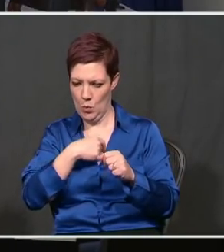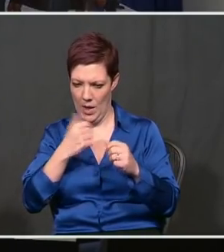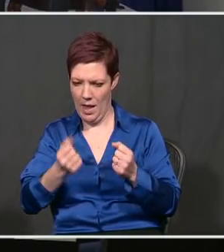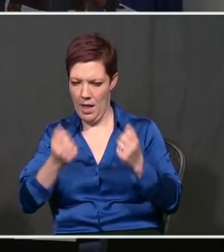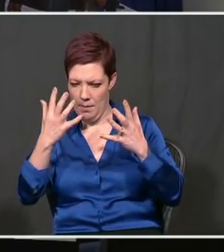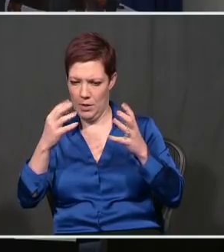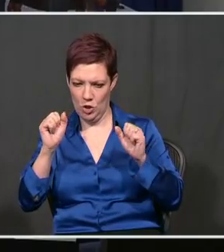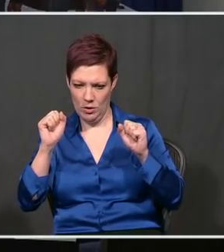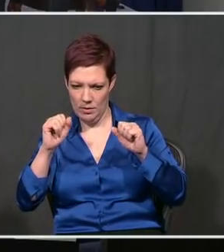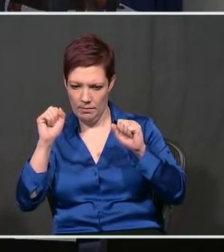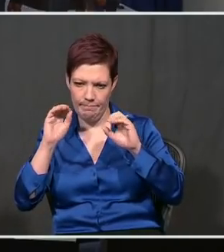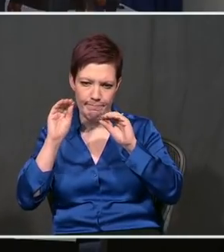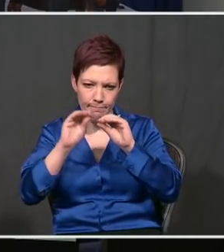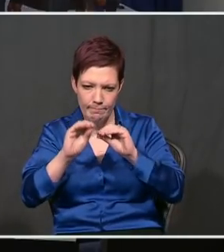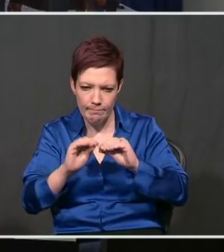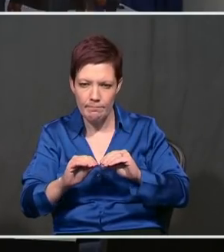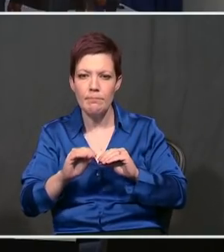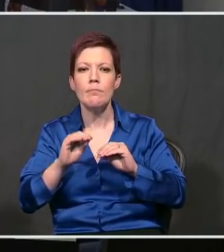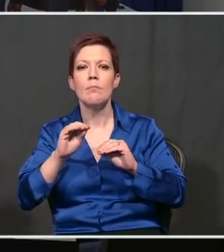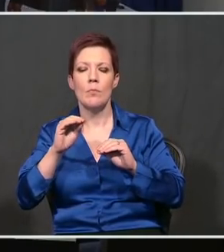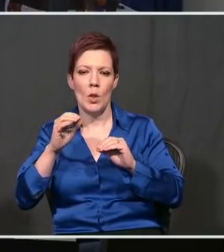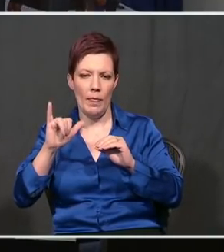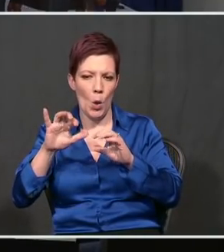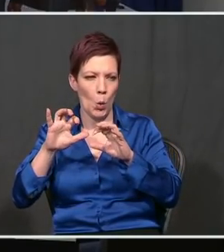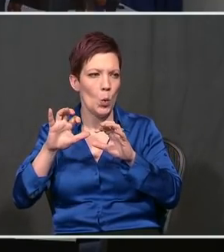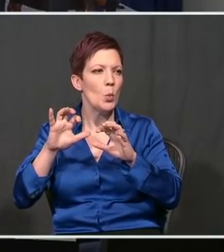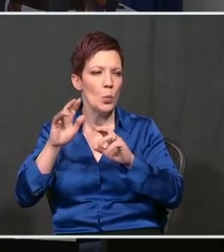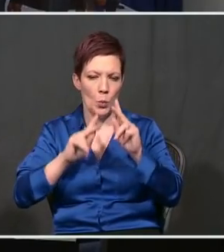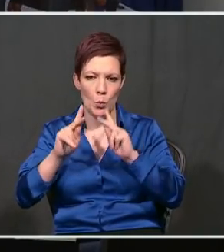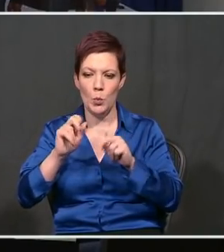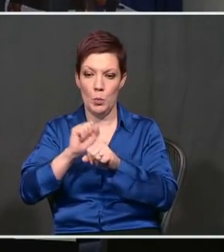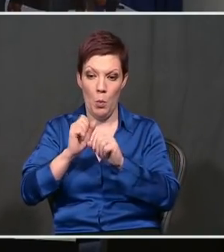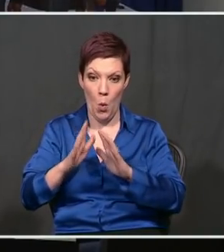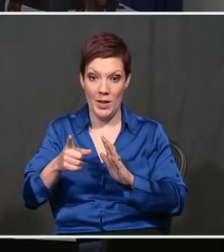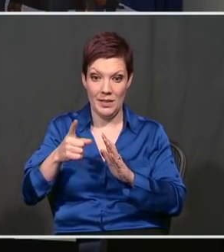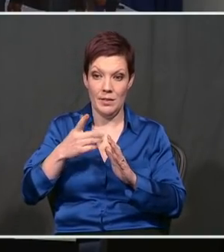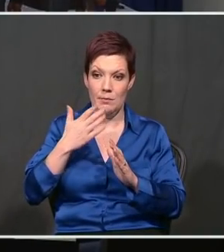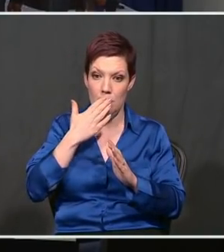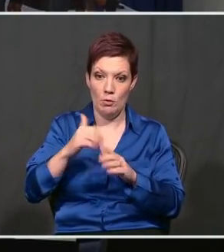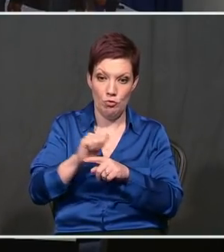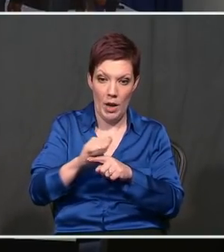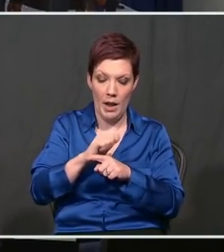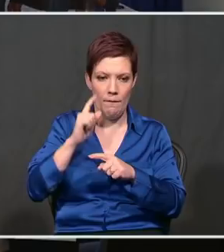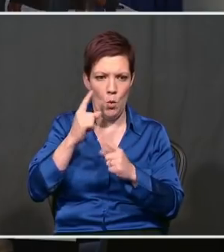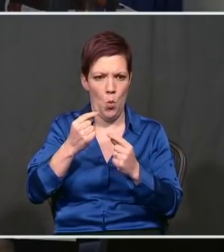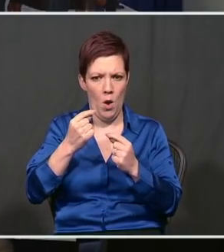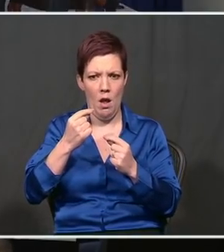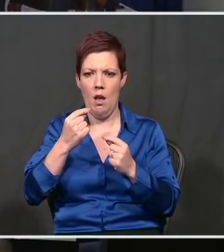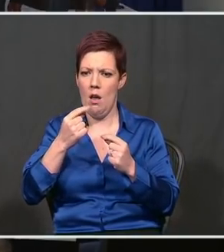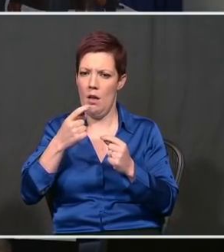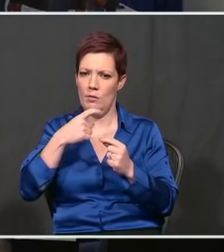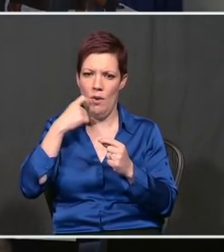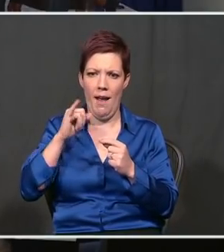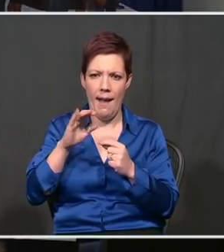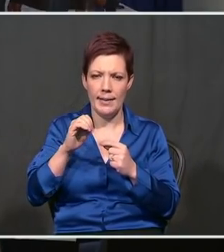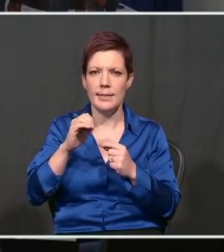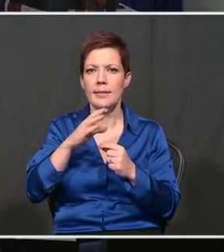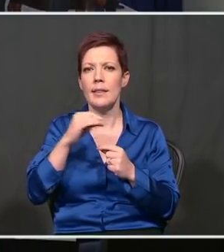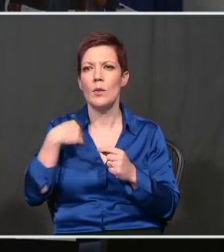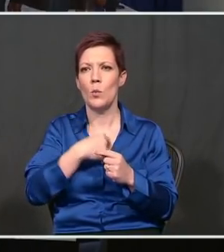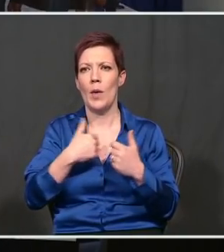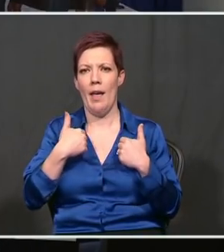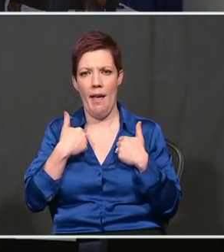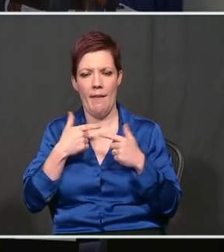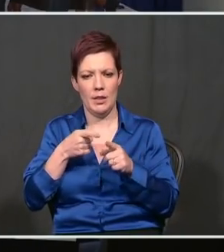installed CO2 monitors, and the crews are well-versed and trained for all sorts of eventualities. We have DG specialists in our operations